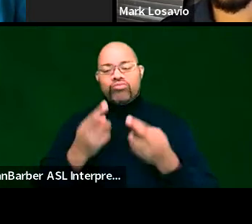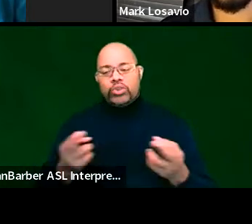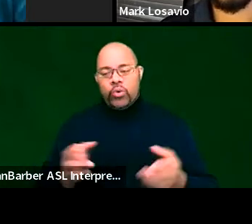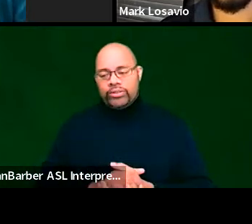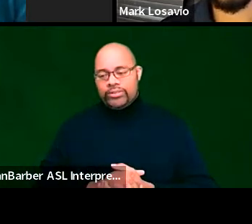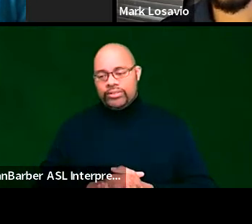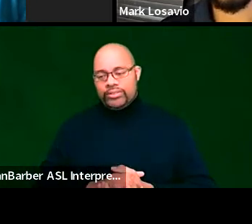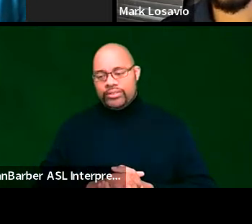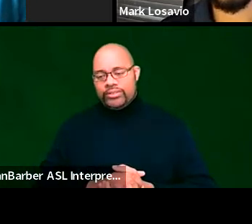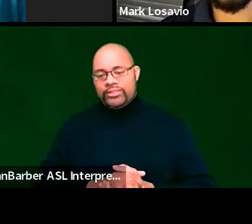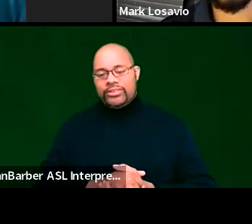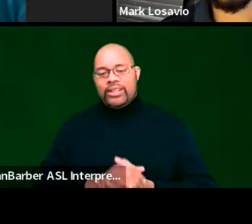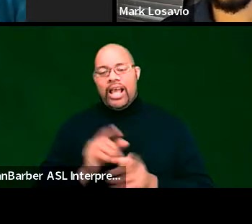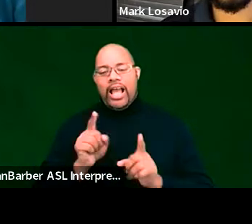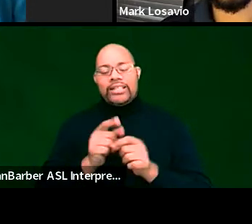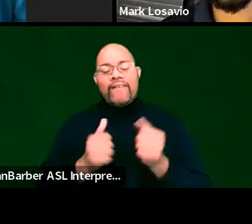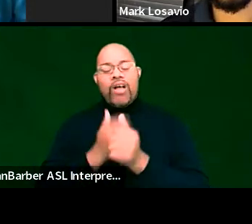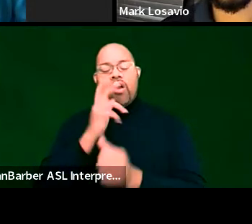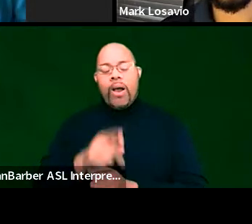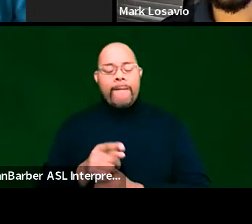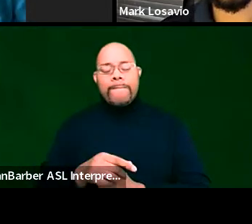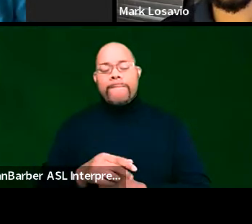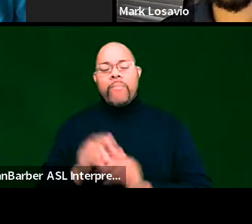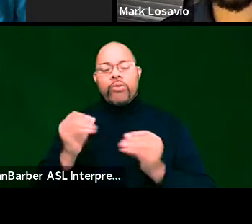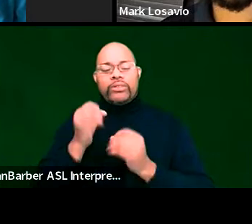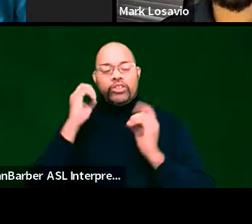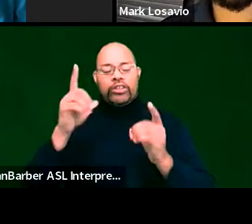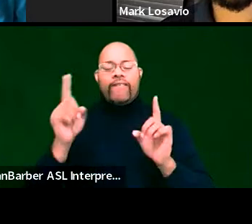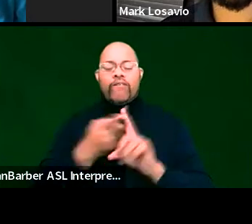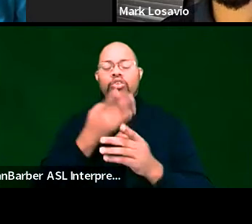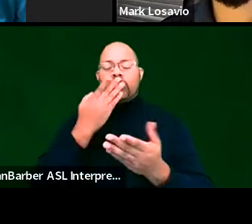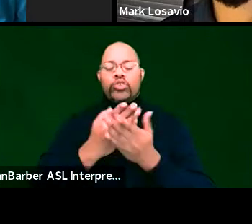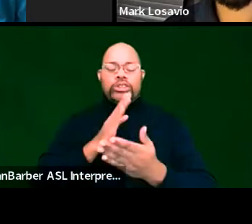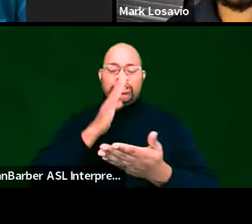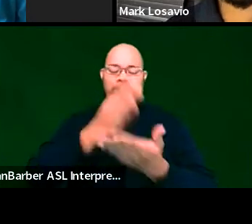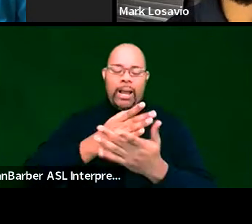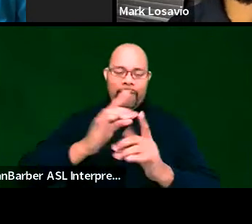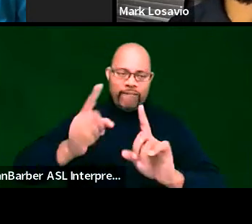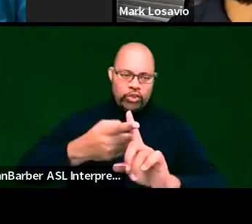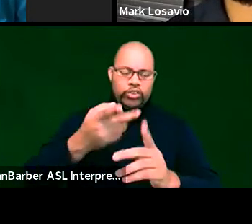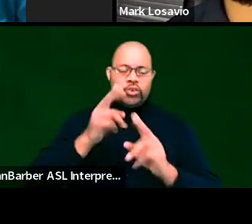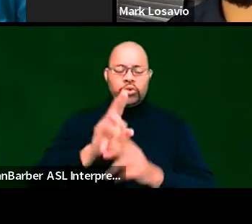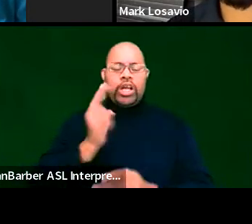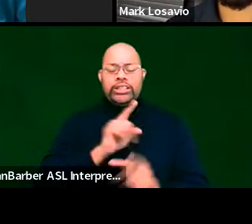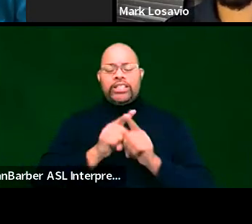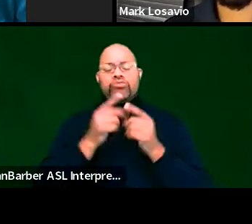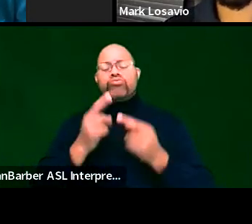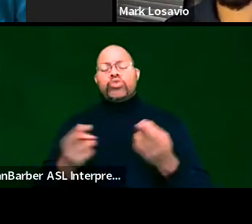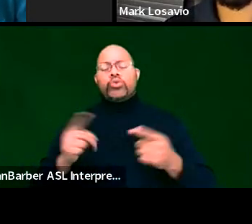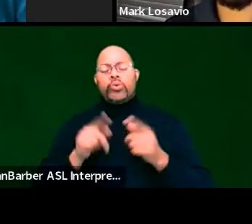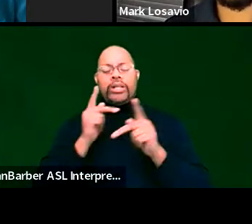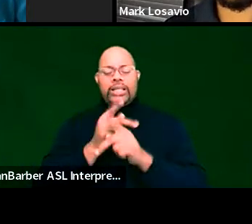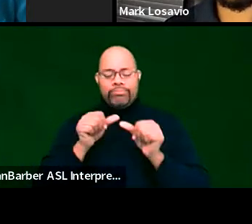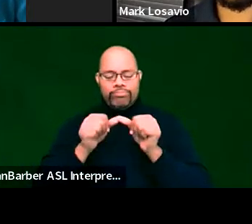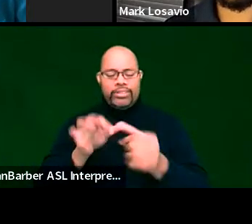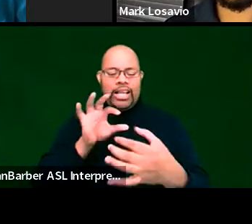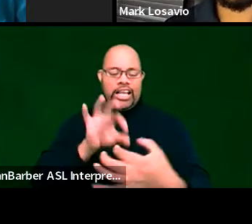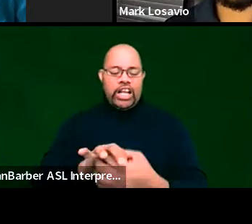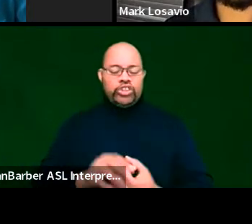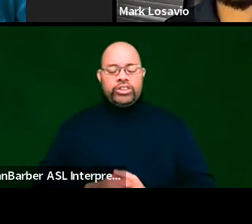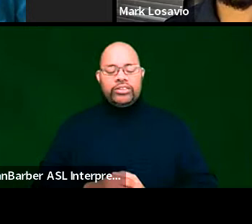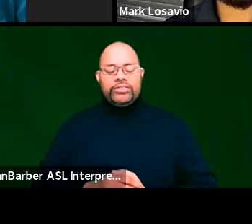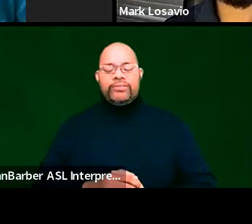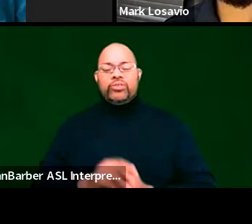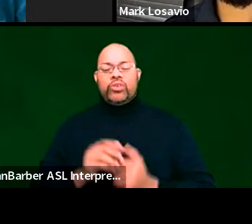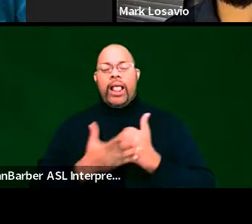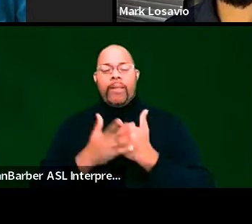And as a follow-up, Office of Education is a good first-stop shop, and use us as a resource to continue this connection